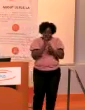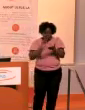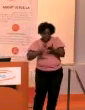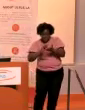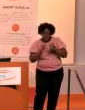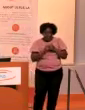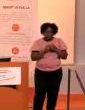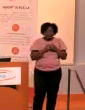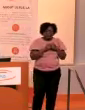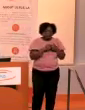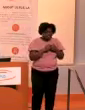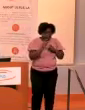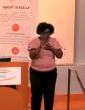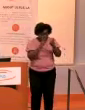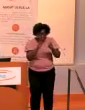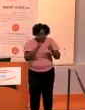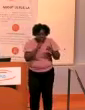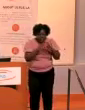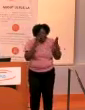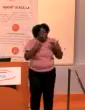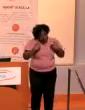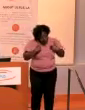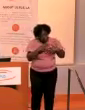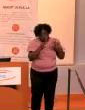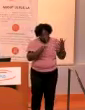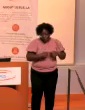less commonly used, but is an option.